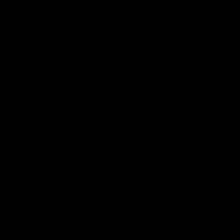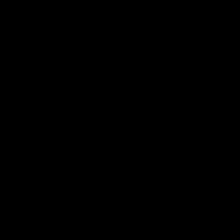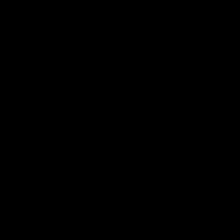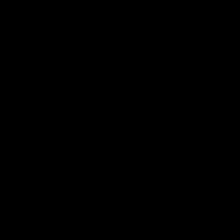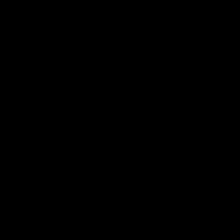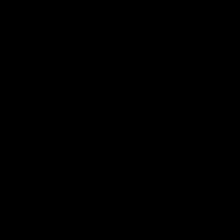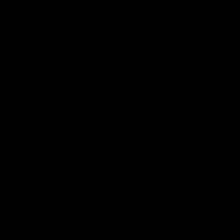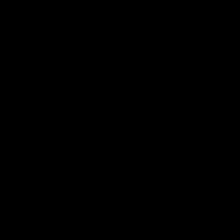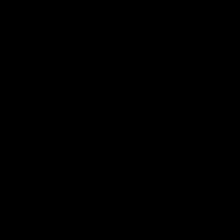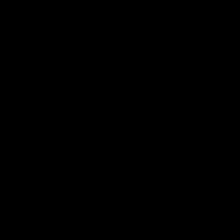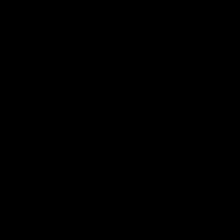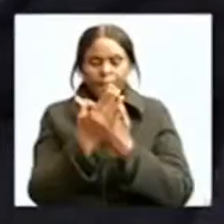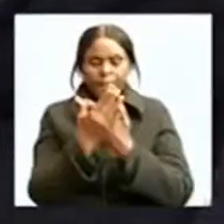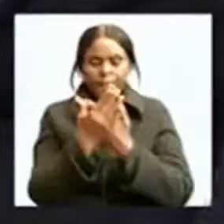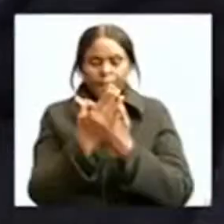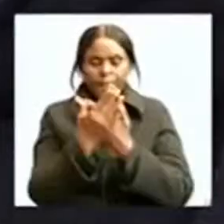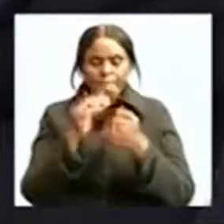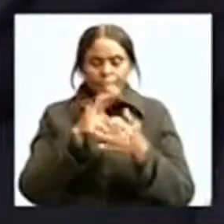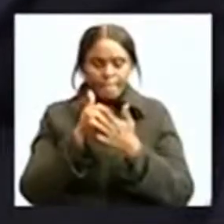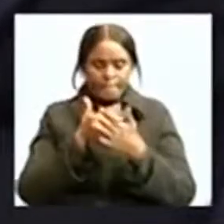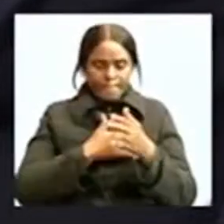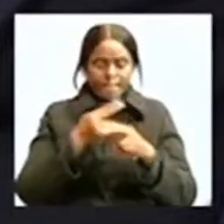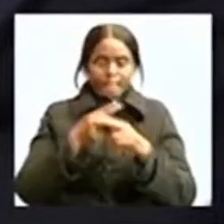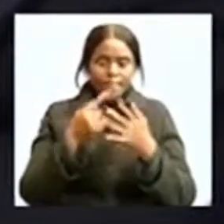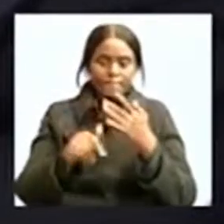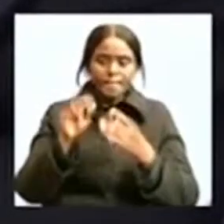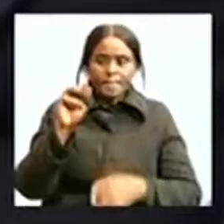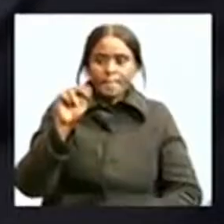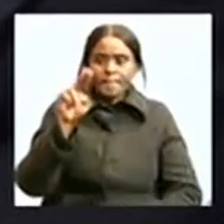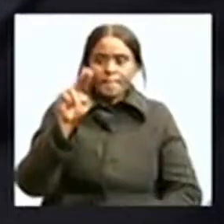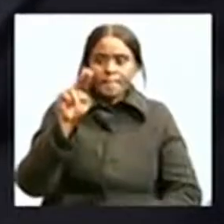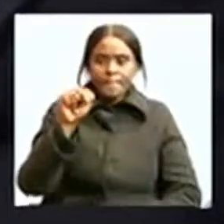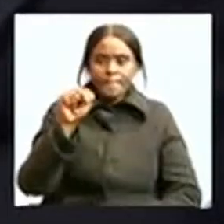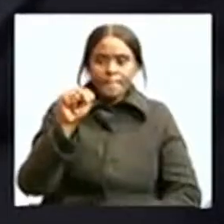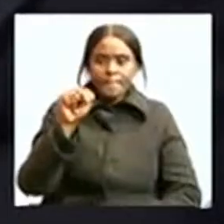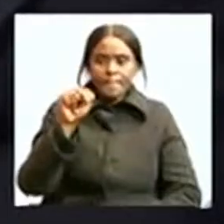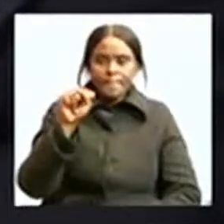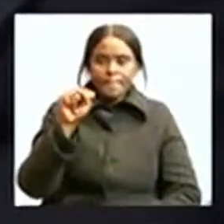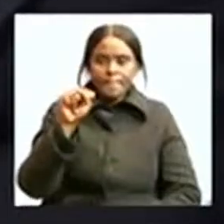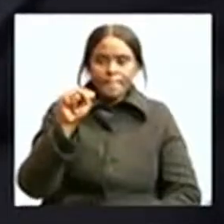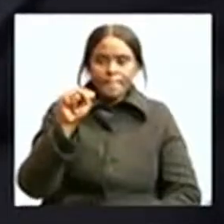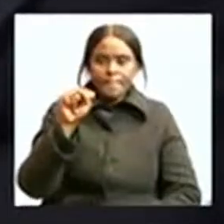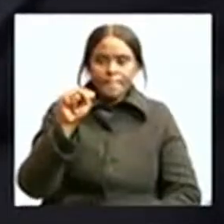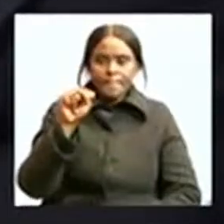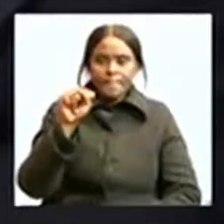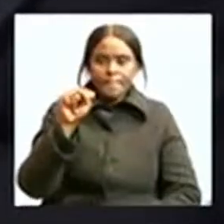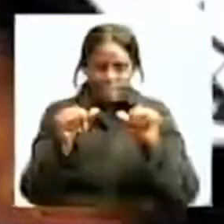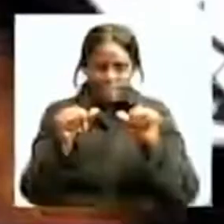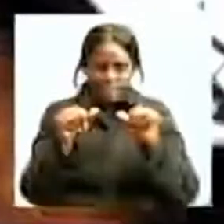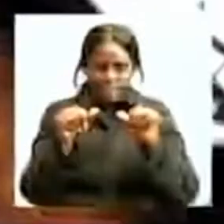Thank you, everyone. My name is Simon Munyama. I'm the Parliamentary Liaison Officer of the